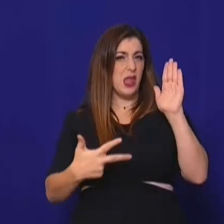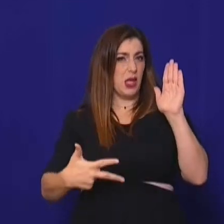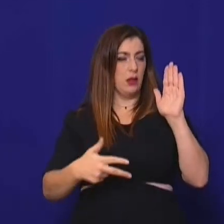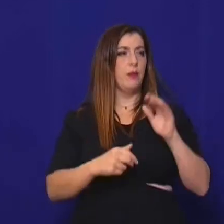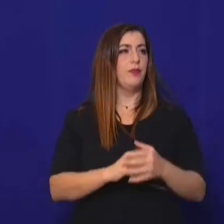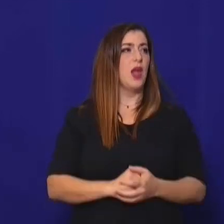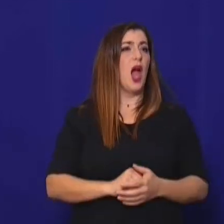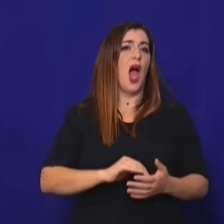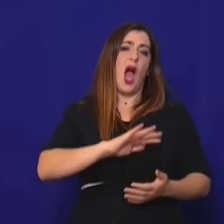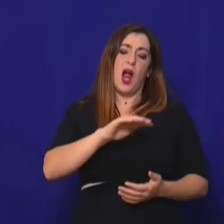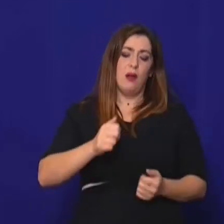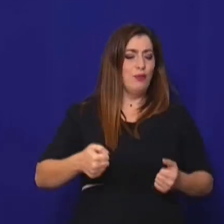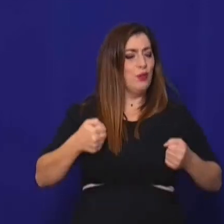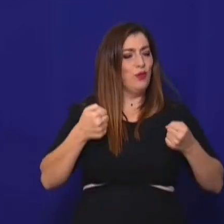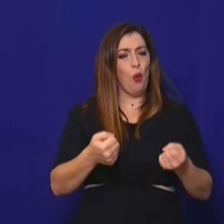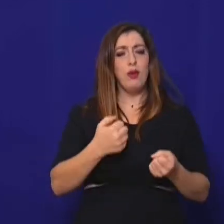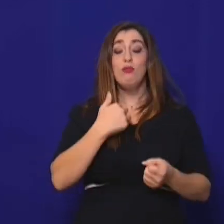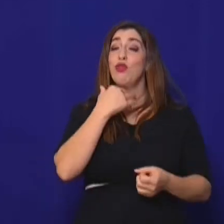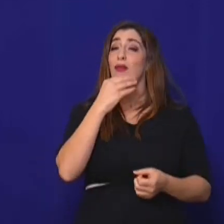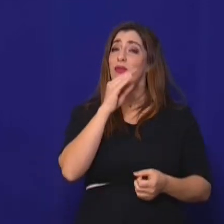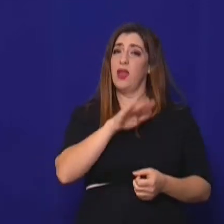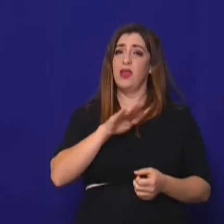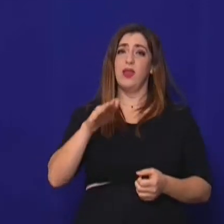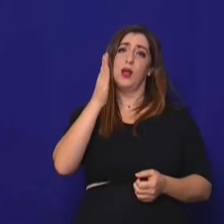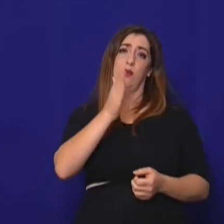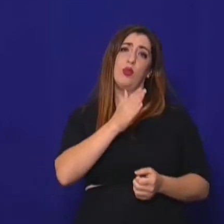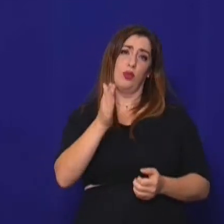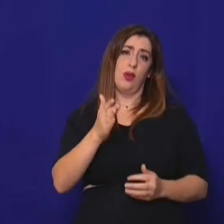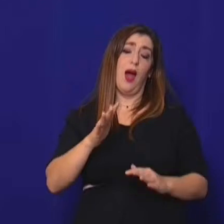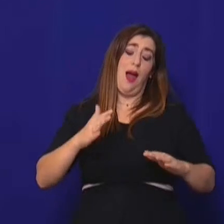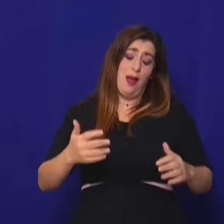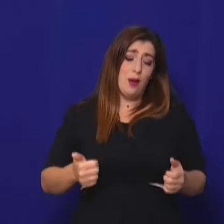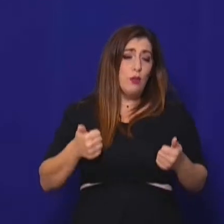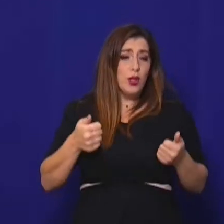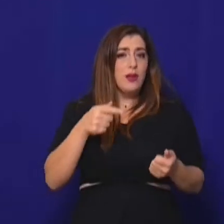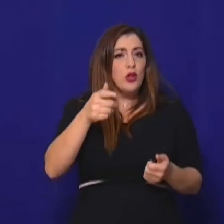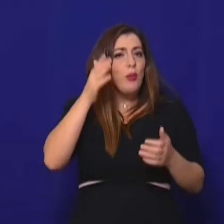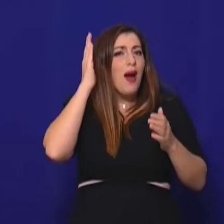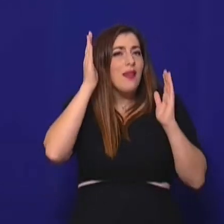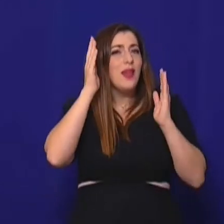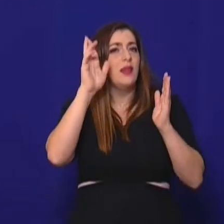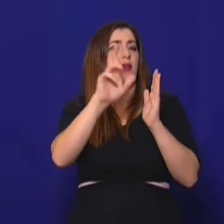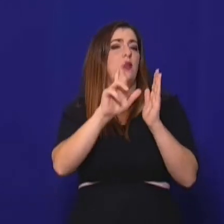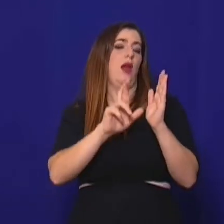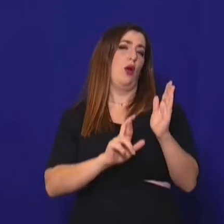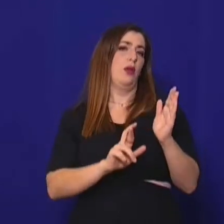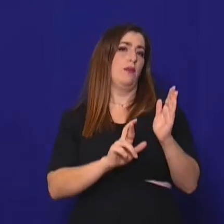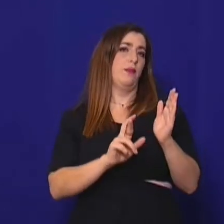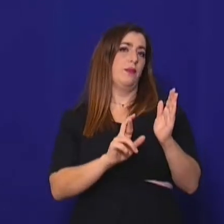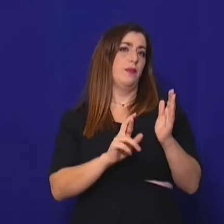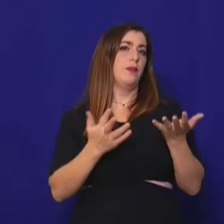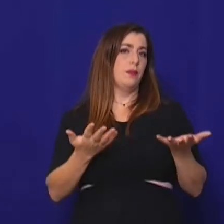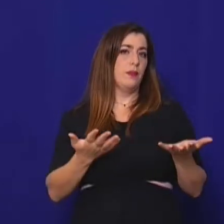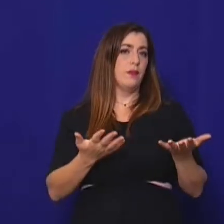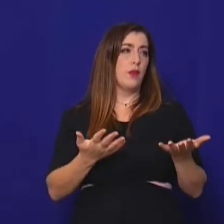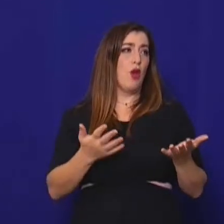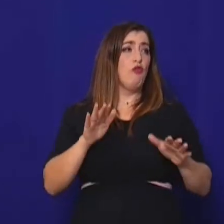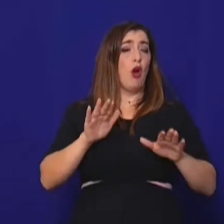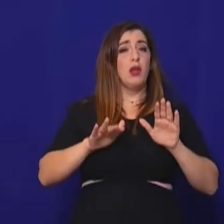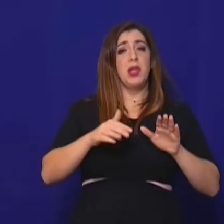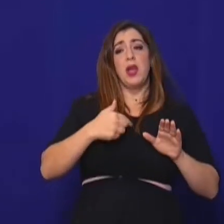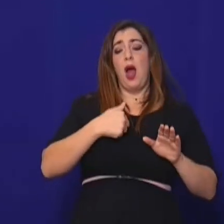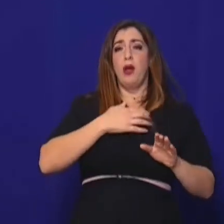nistgħu nevitawh. U għalhekk importanti li kull wieħed minna jieħu l-miżuri anke jekk aħna ma nkunux inħossu